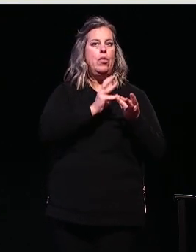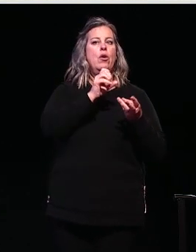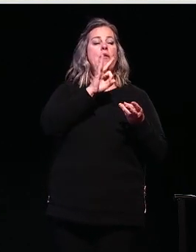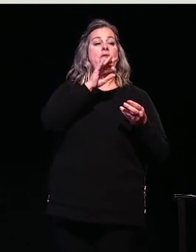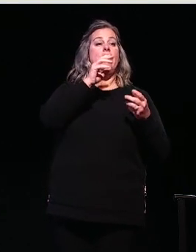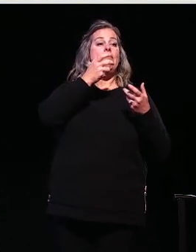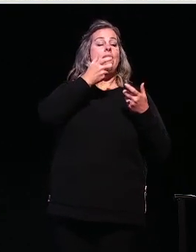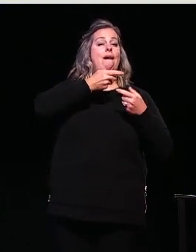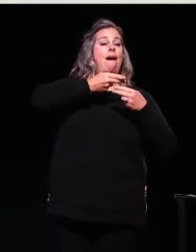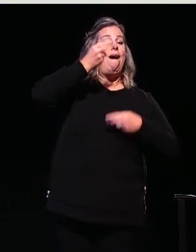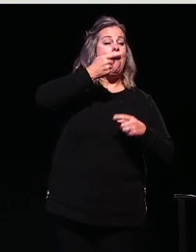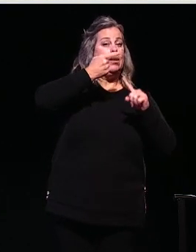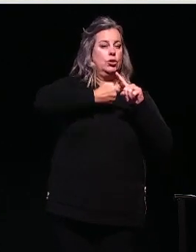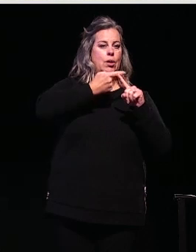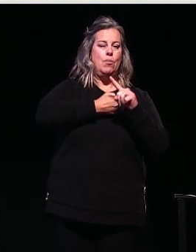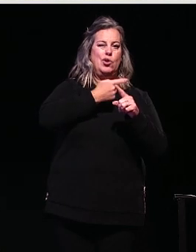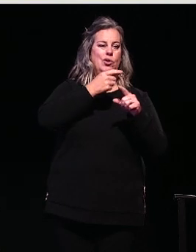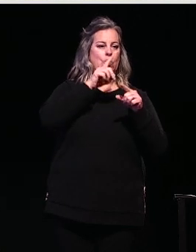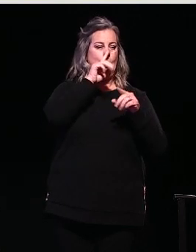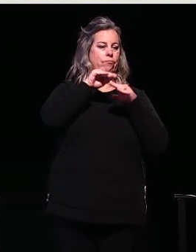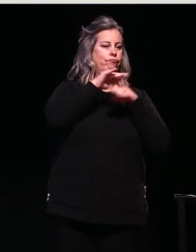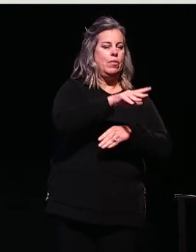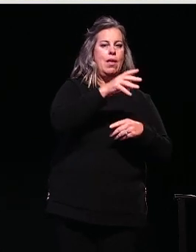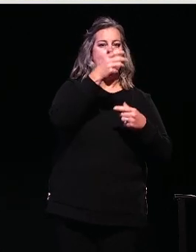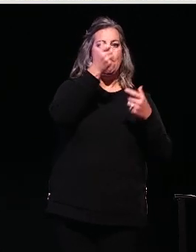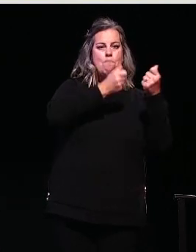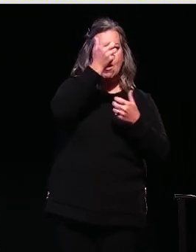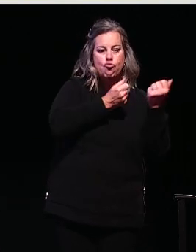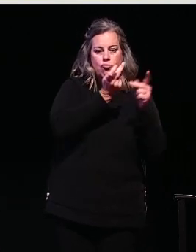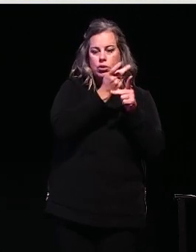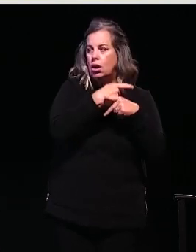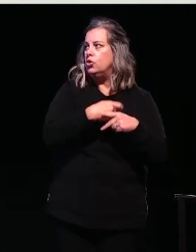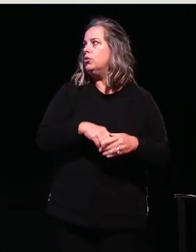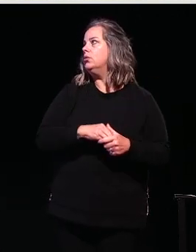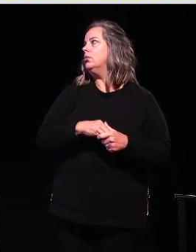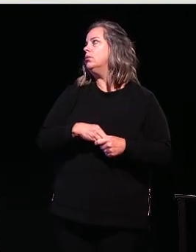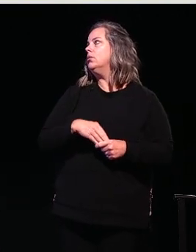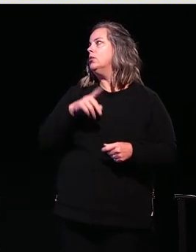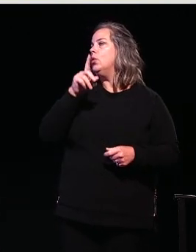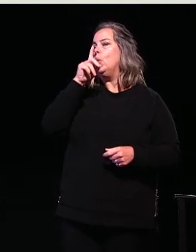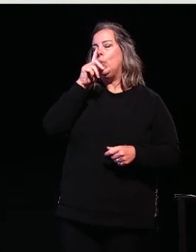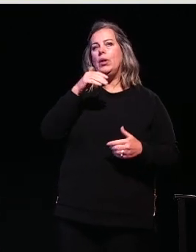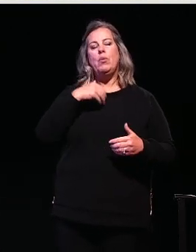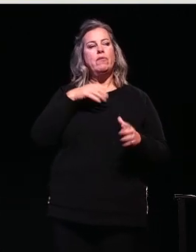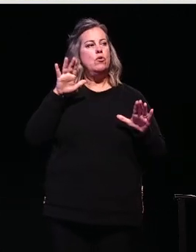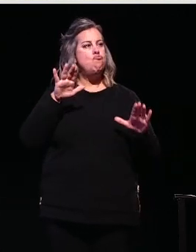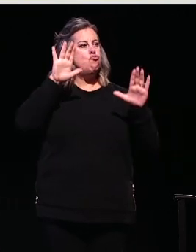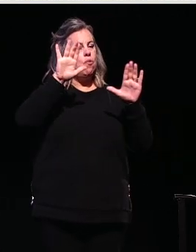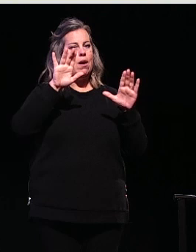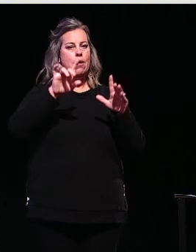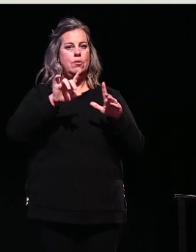less milk. Their feed for nutritional value is very weather sensitive. This is really interesting to us, and we've gotten some great intro conversations and